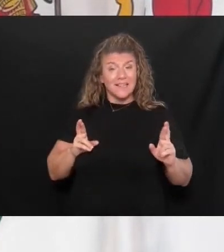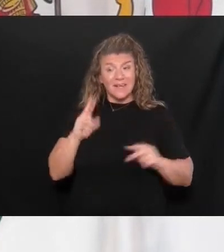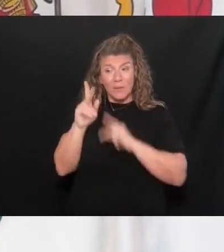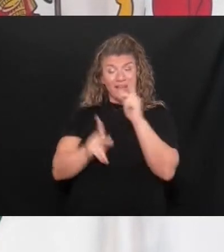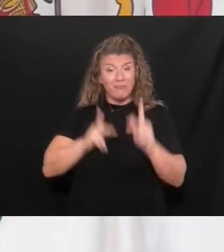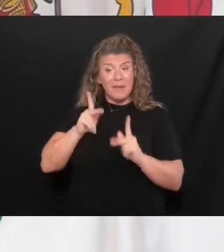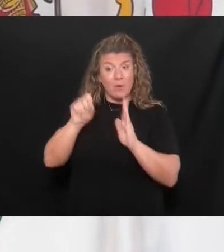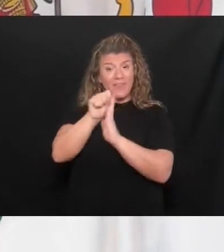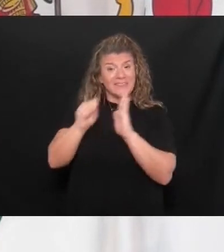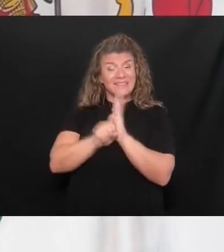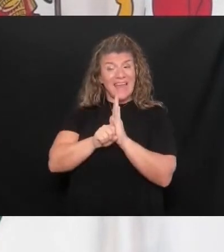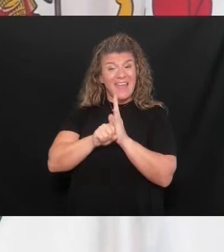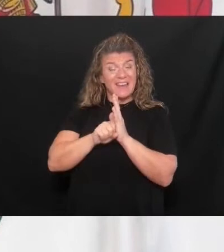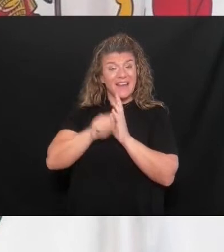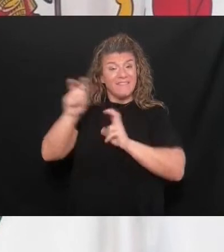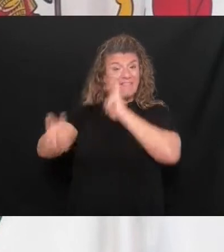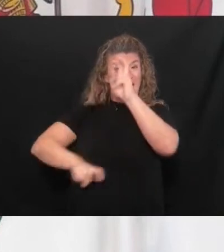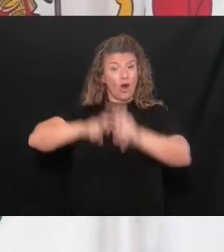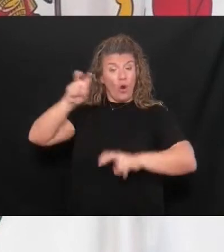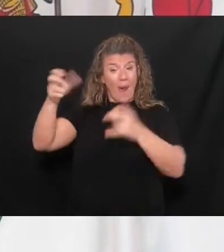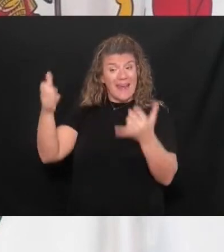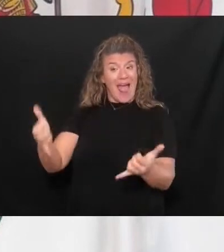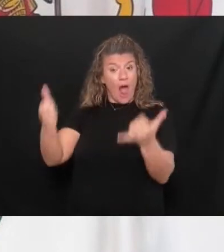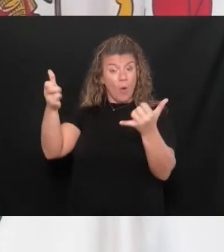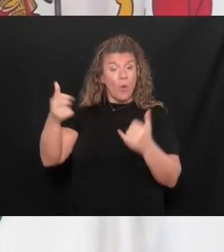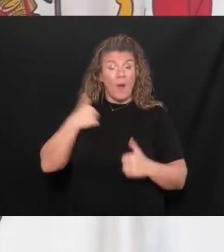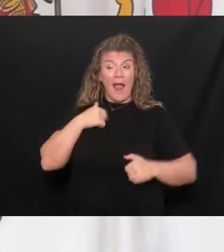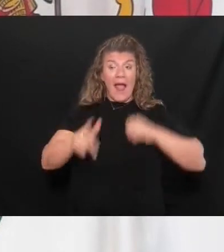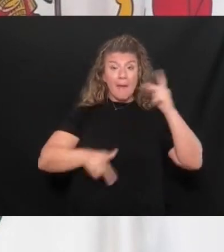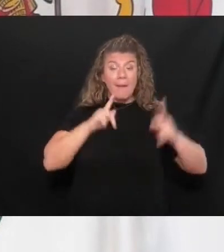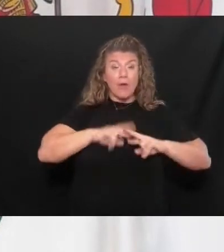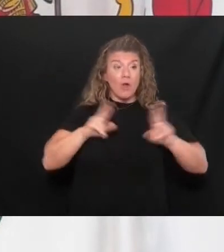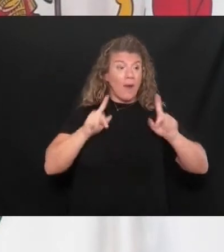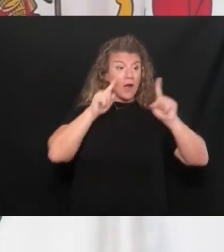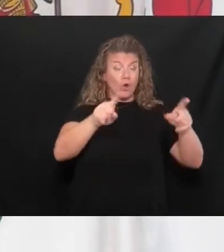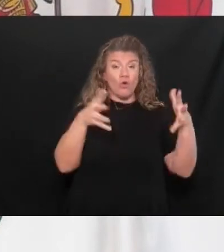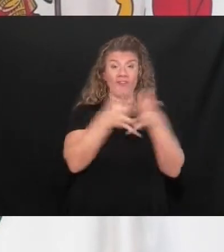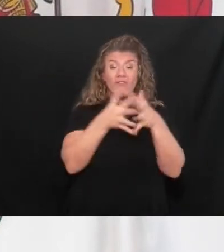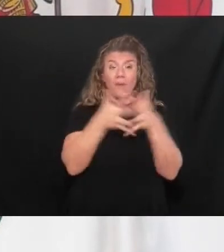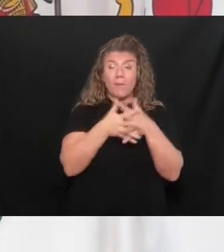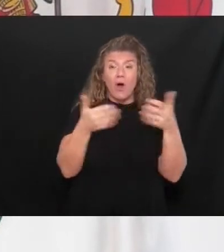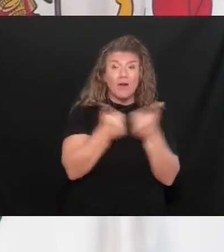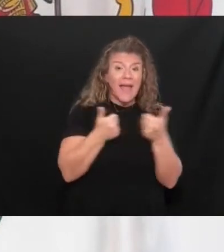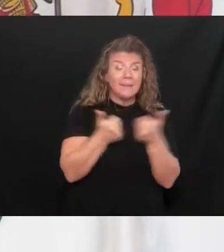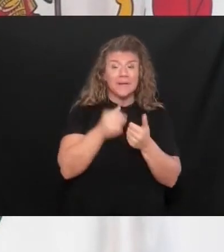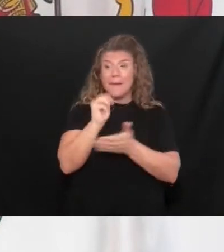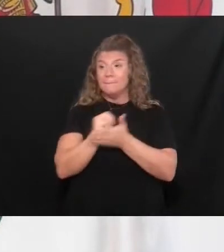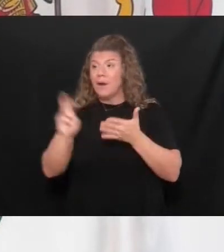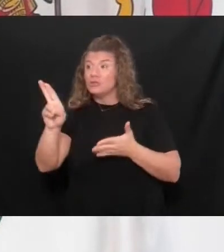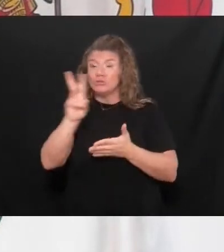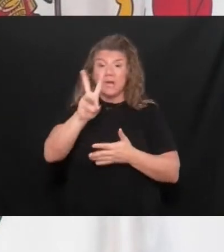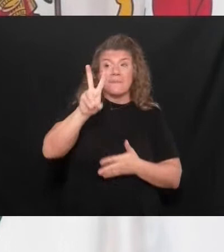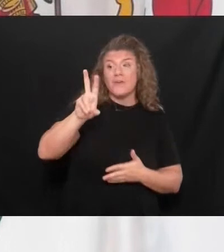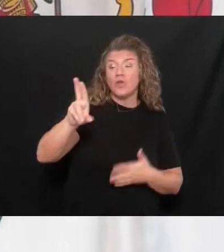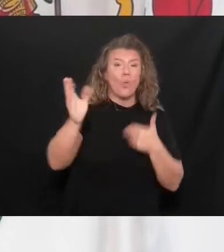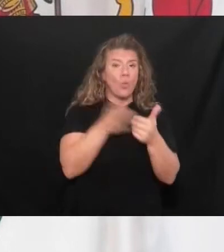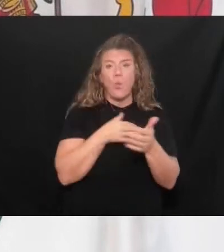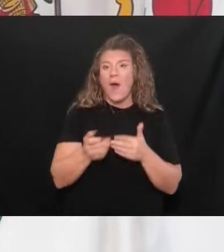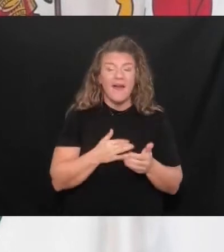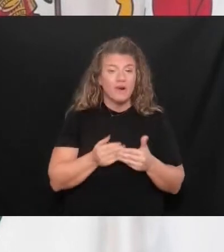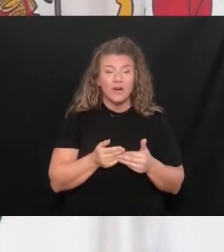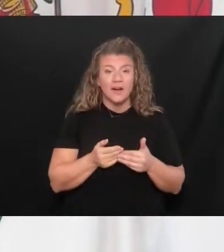at the state fair right now. We got people getting ready to go to football games, whether they be Marshall, WVU, whatever it may